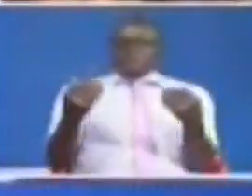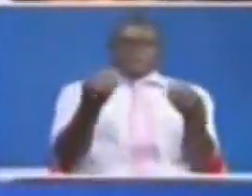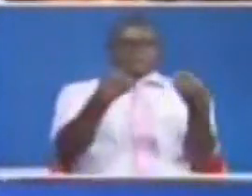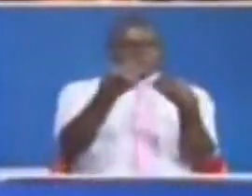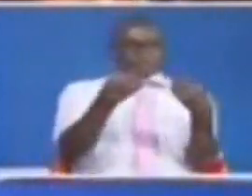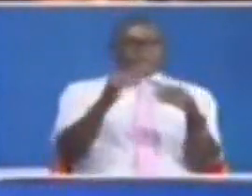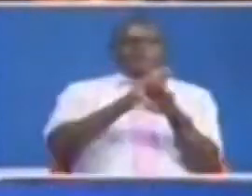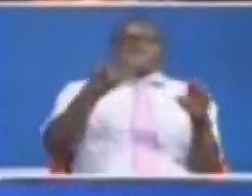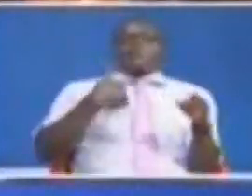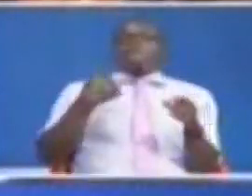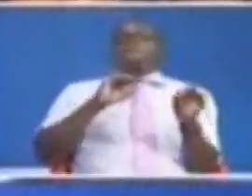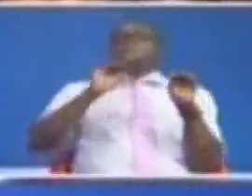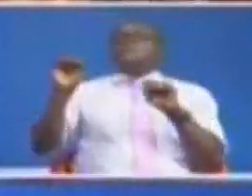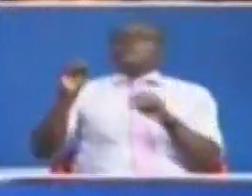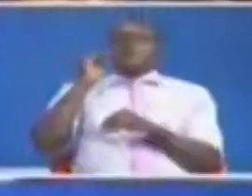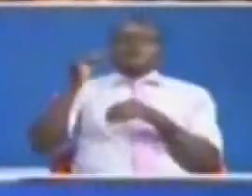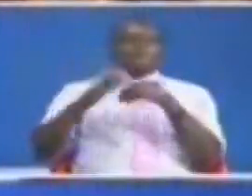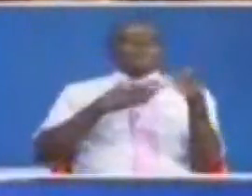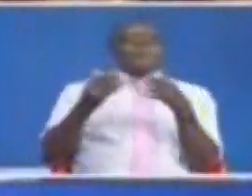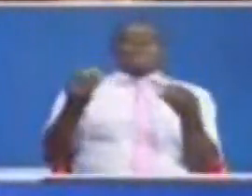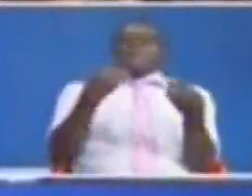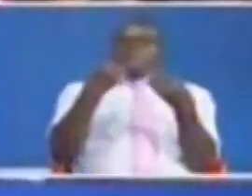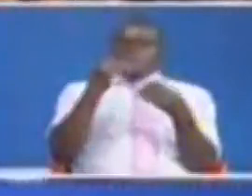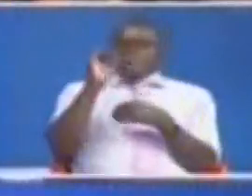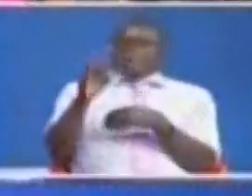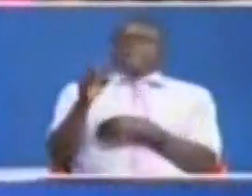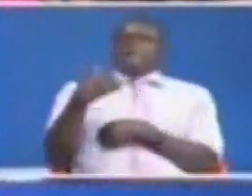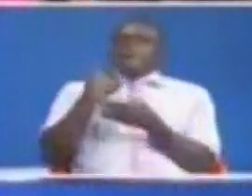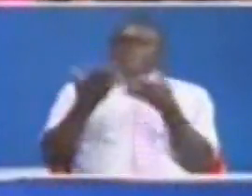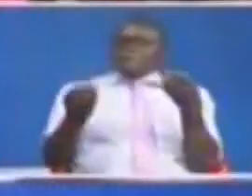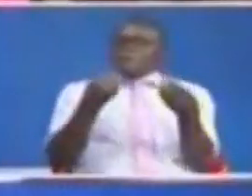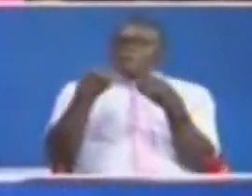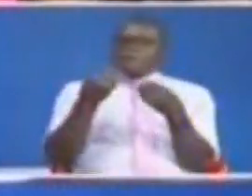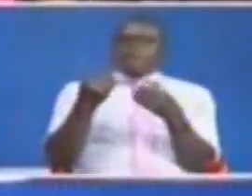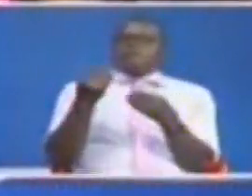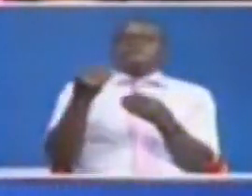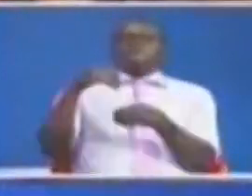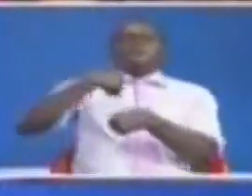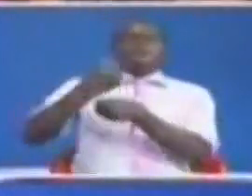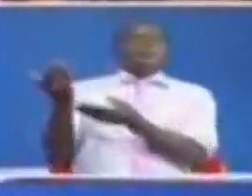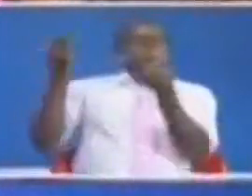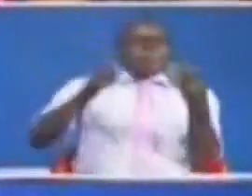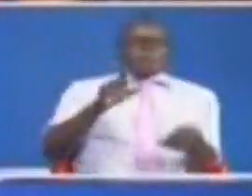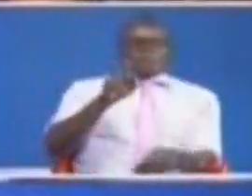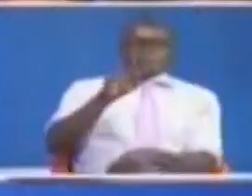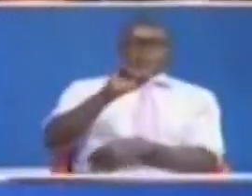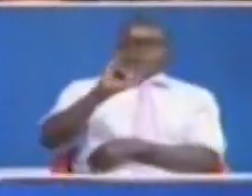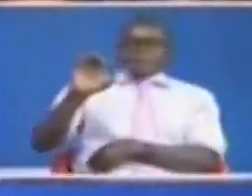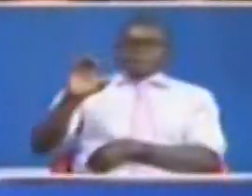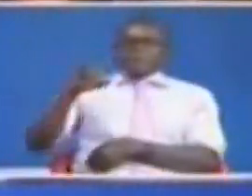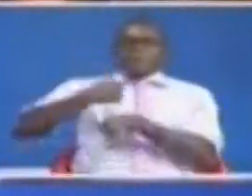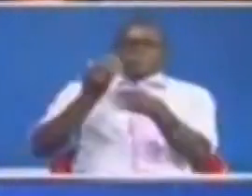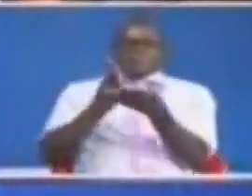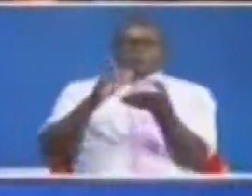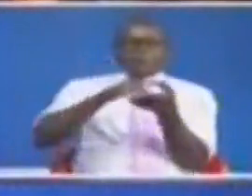you don't want them to be in a home where they're hungry. So if you do have some food, drop it at the KICC. We will make sure that the homes get